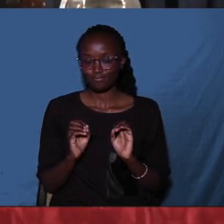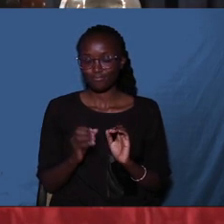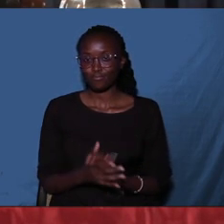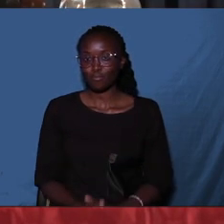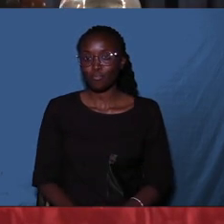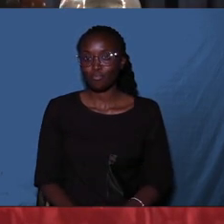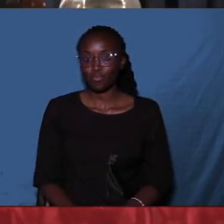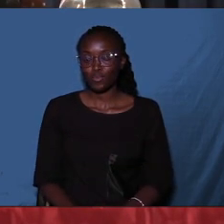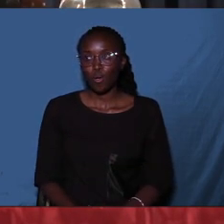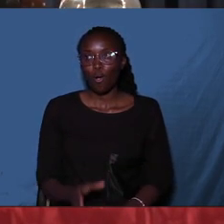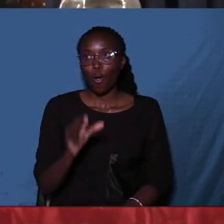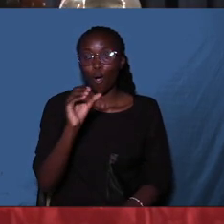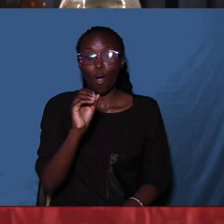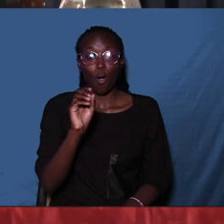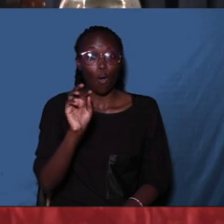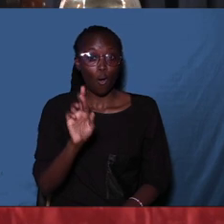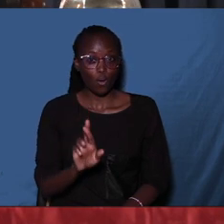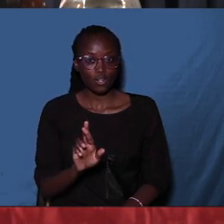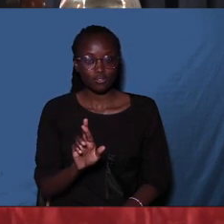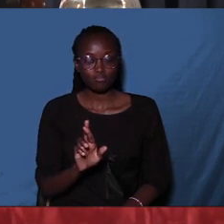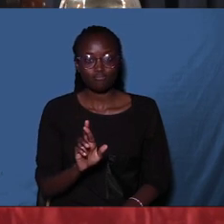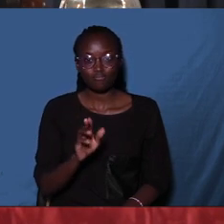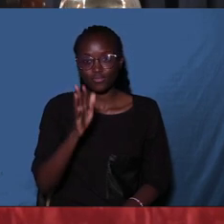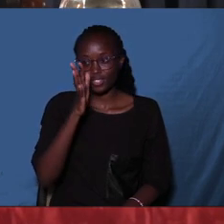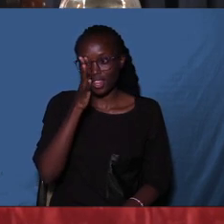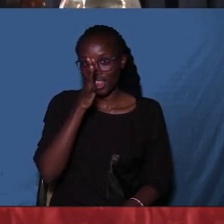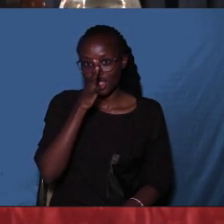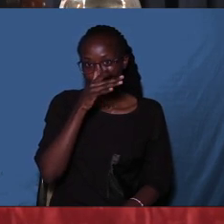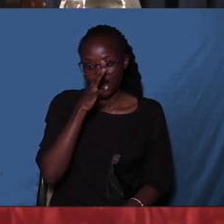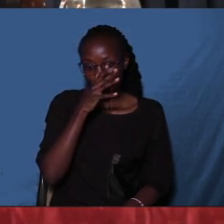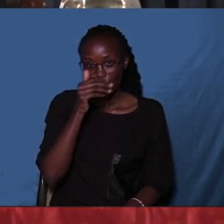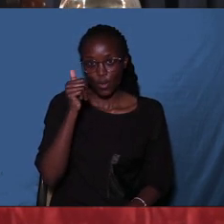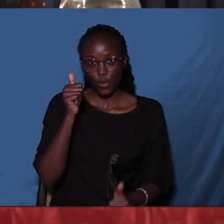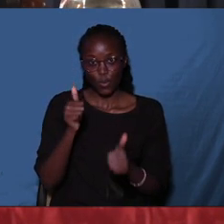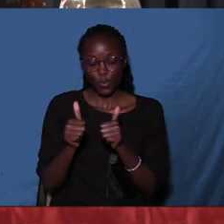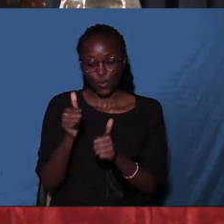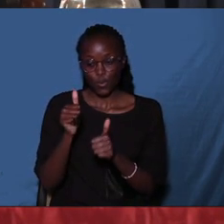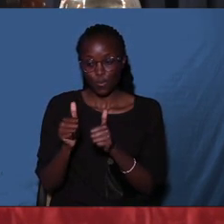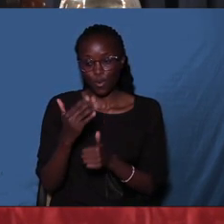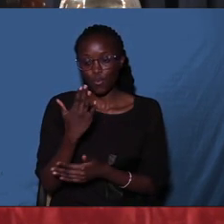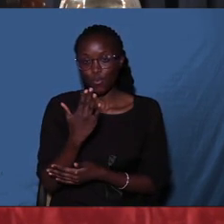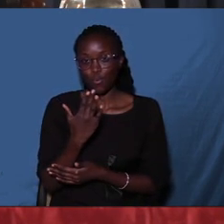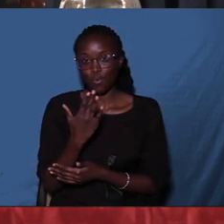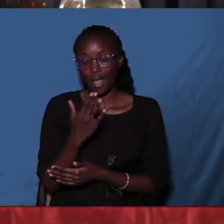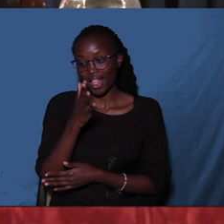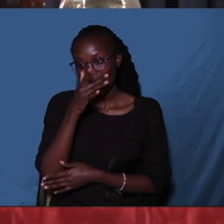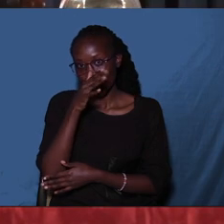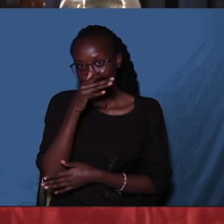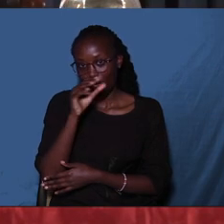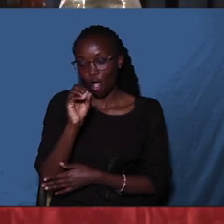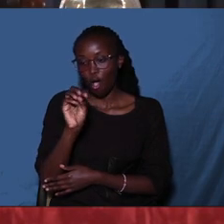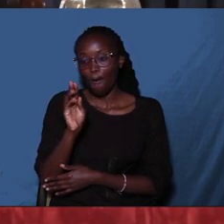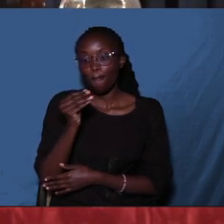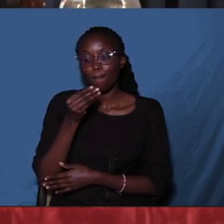a sustained form of deception, which consists in entertaining or pretending to entertain